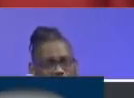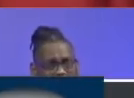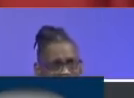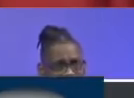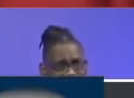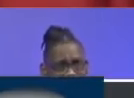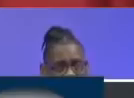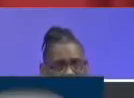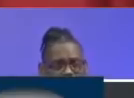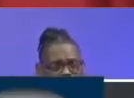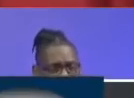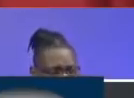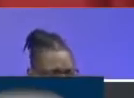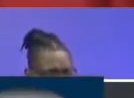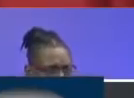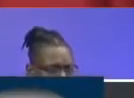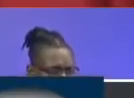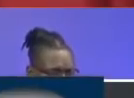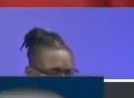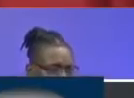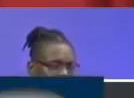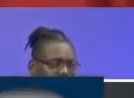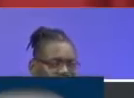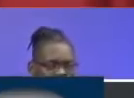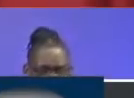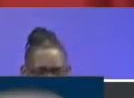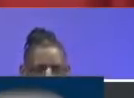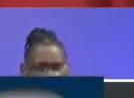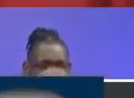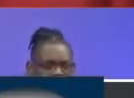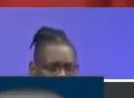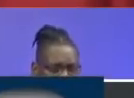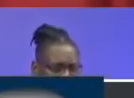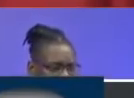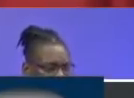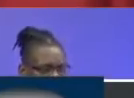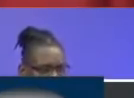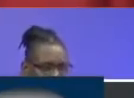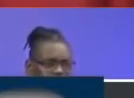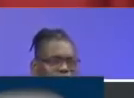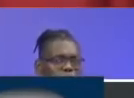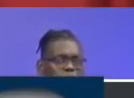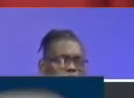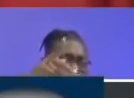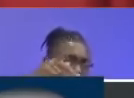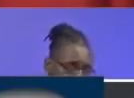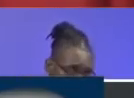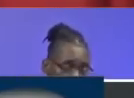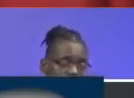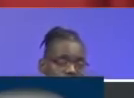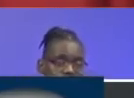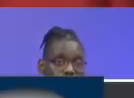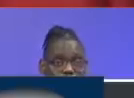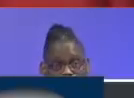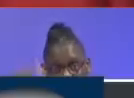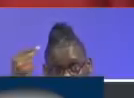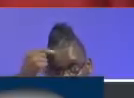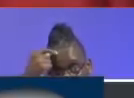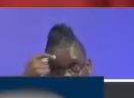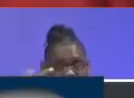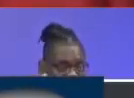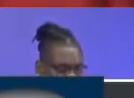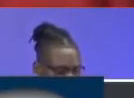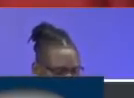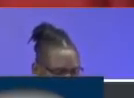participation in the vaccine program. As you know, under the Vaccinate to Operate policy, the government has already demonstrated